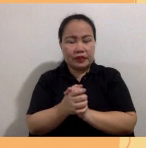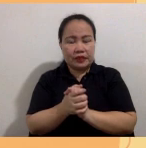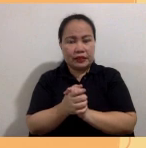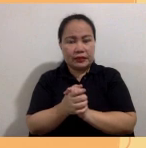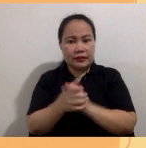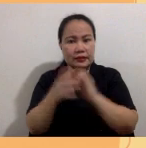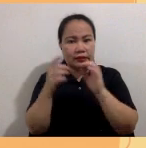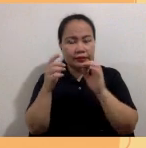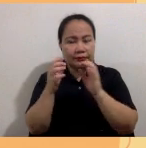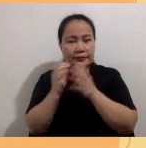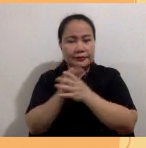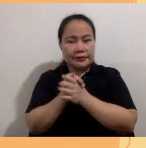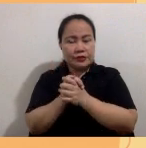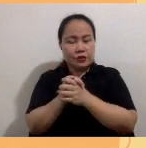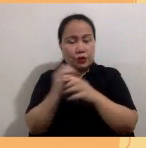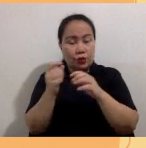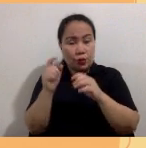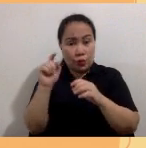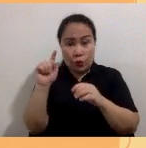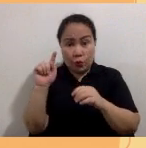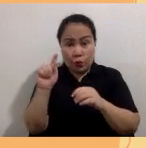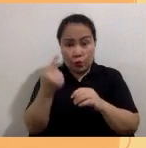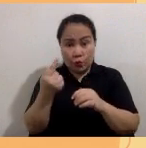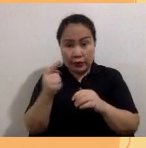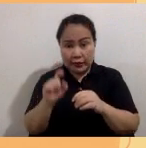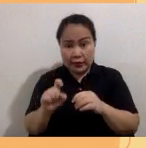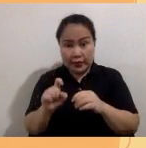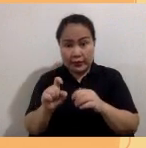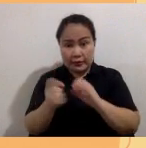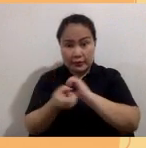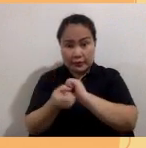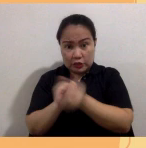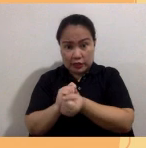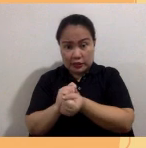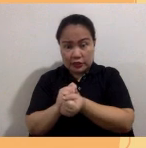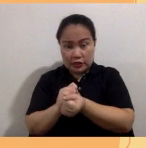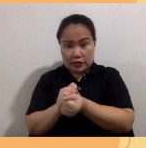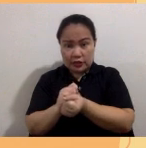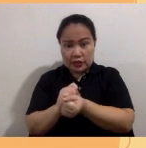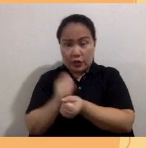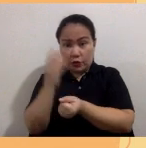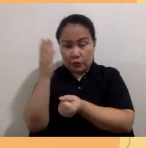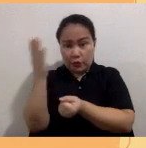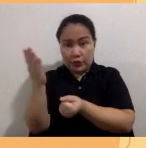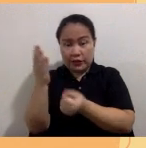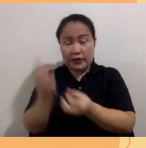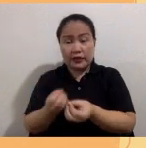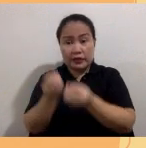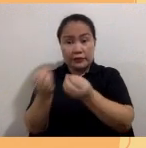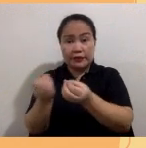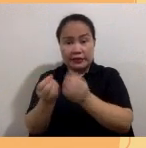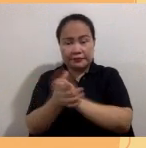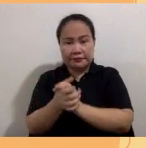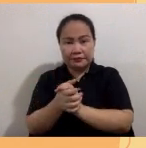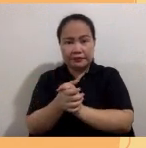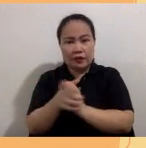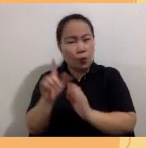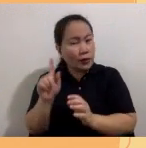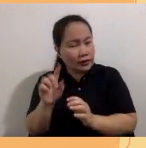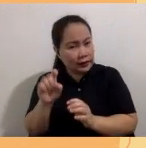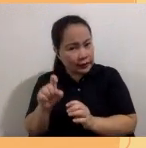kung ano yung expression na binigay. So, hindi tayo pwedeng mag-substitute kung saan-saan. So, we will substitute only to